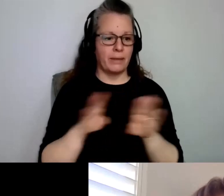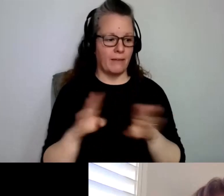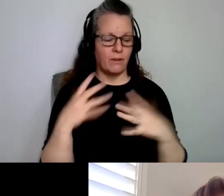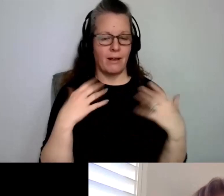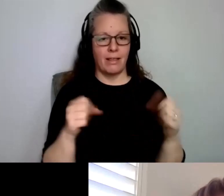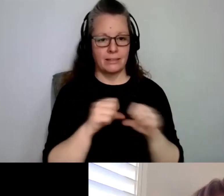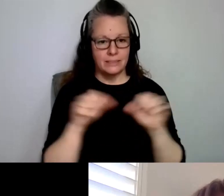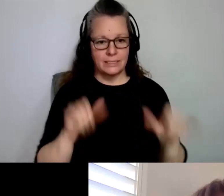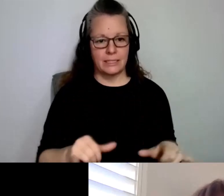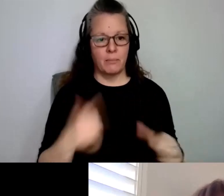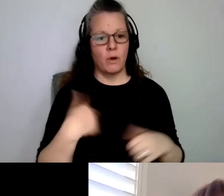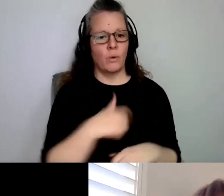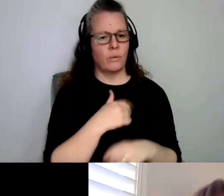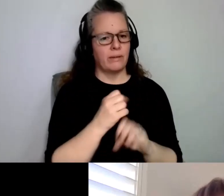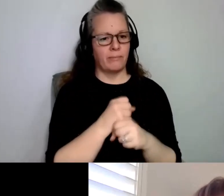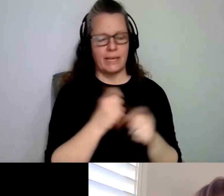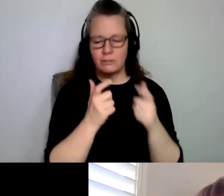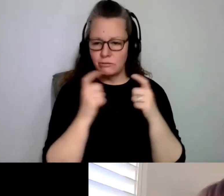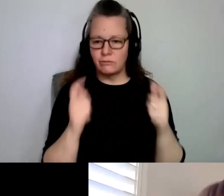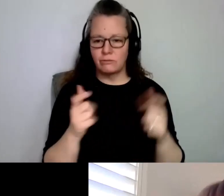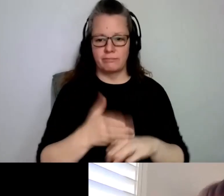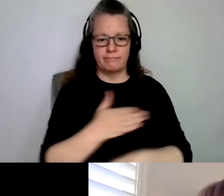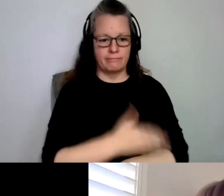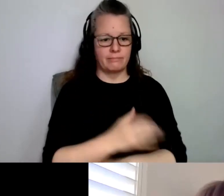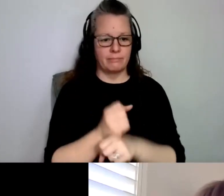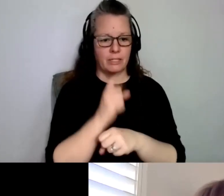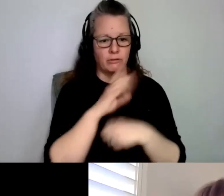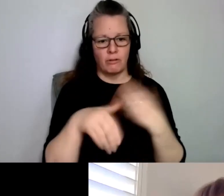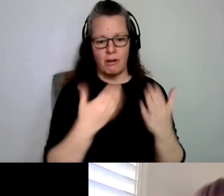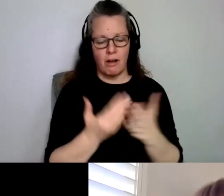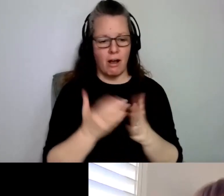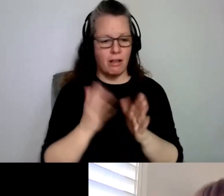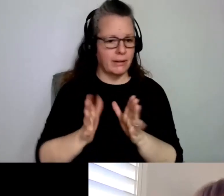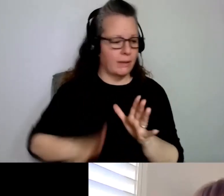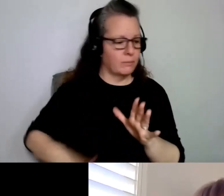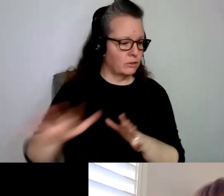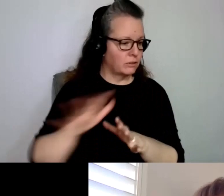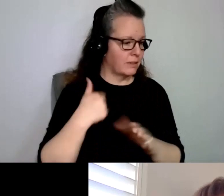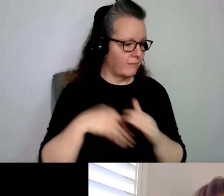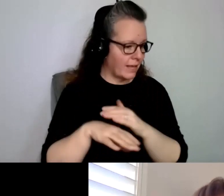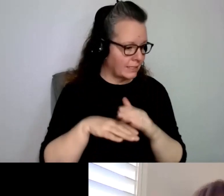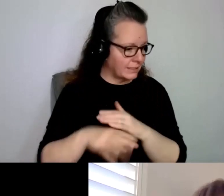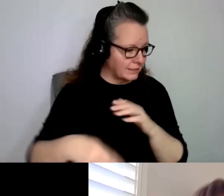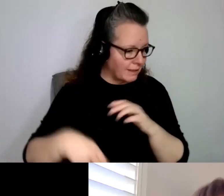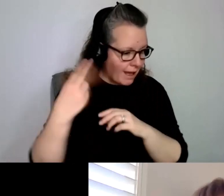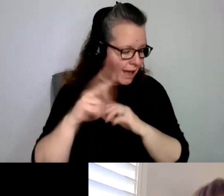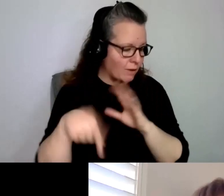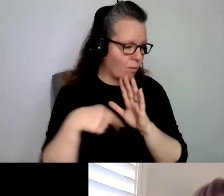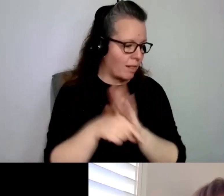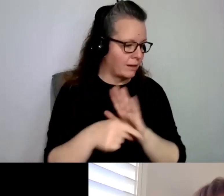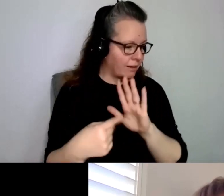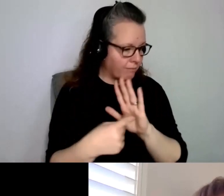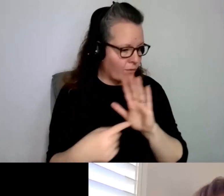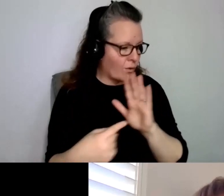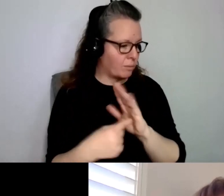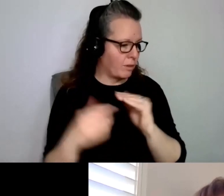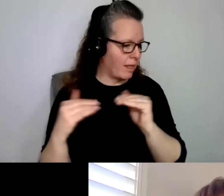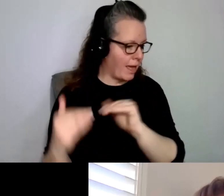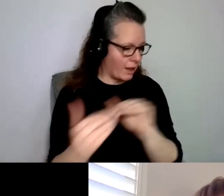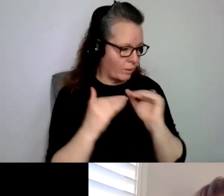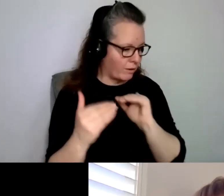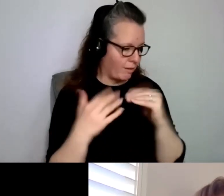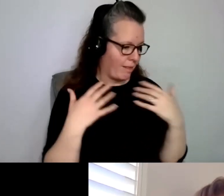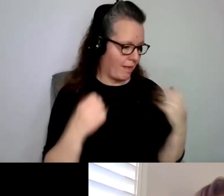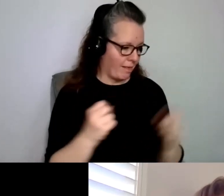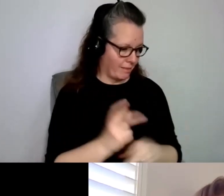made significant strides towards ensuring that all of our neighbors have access to high quality, affordable, equitable health care.